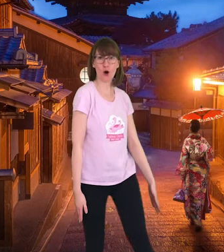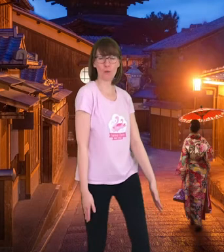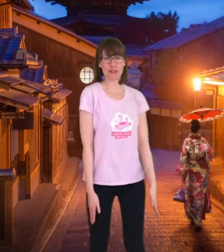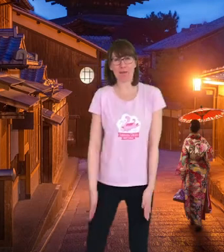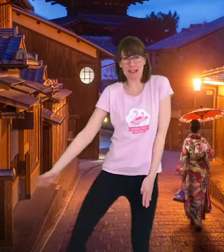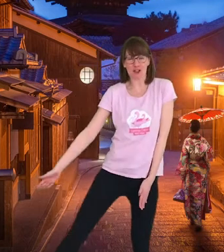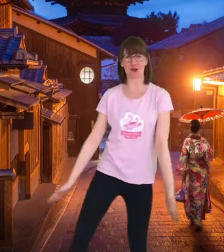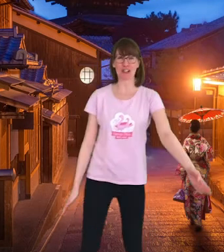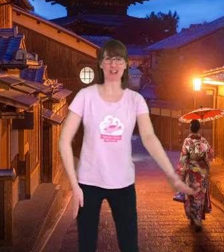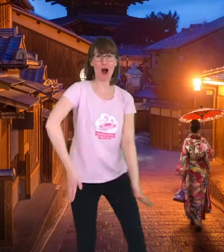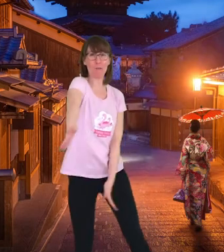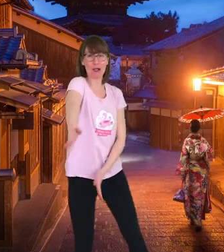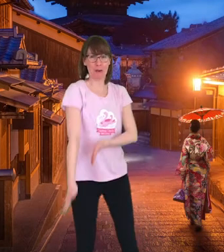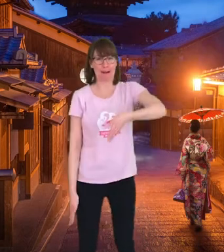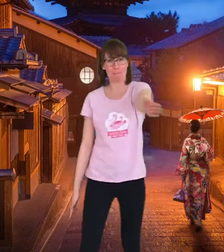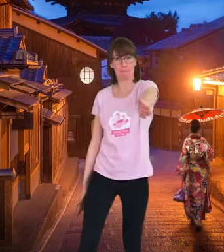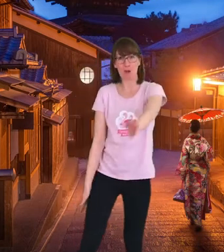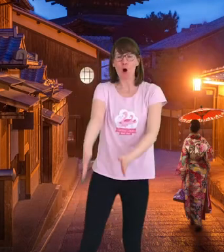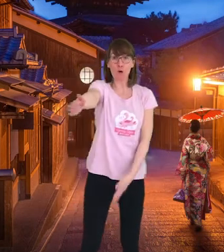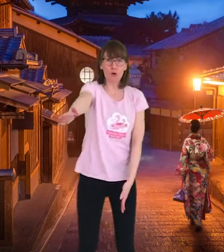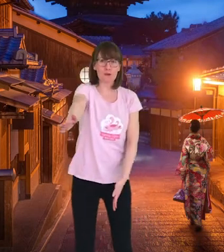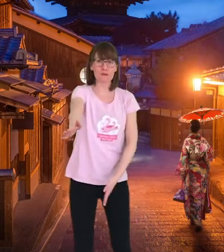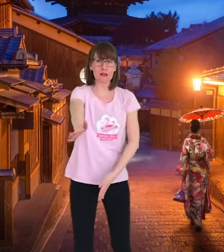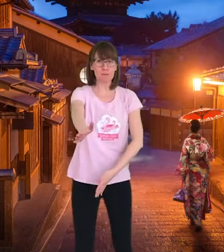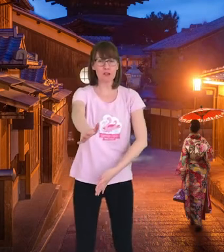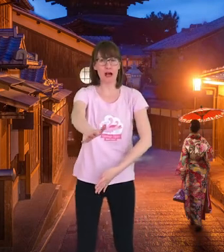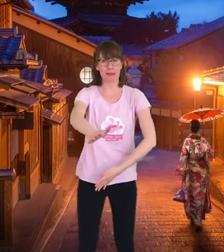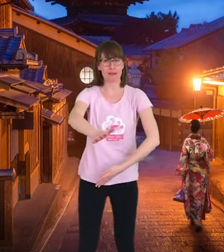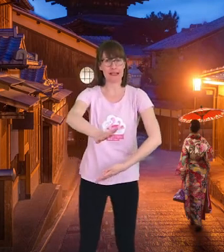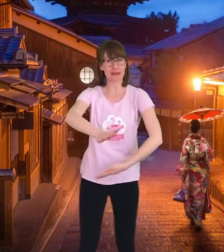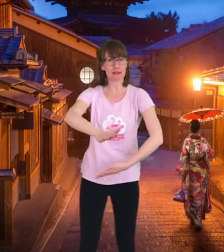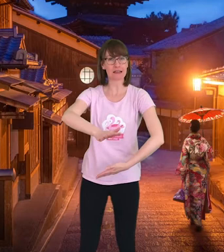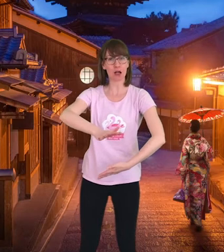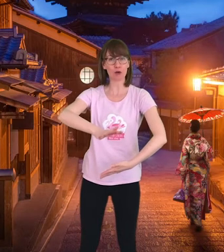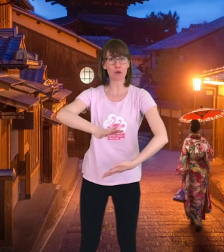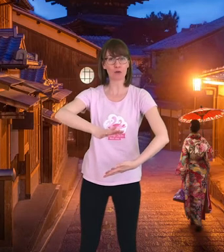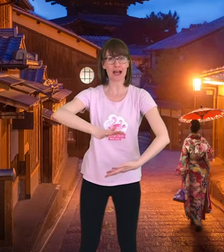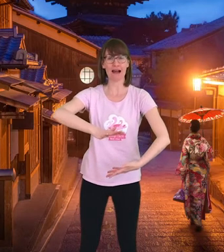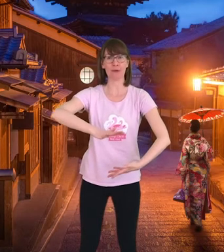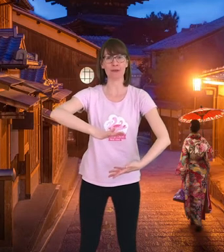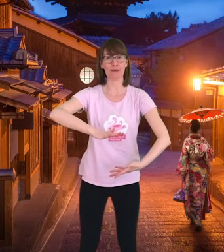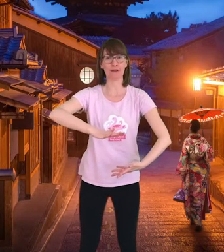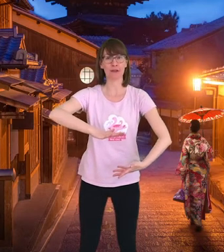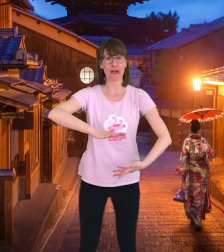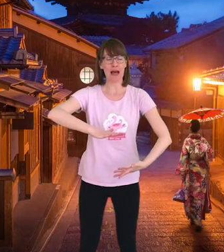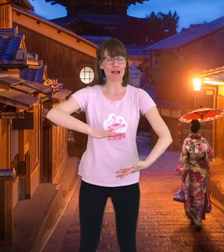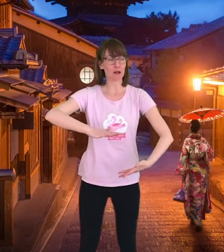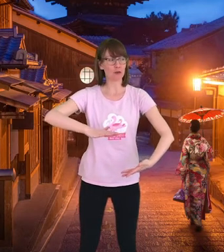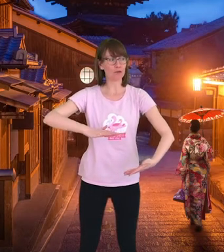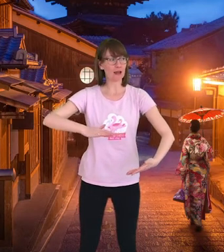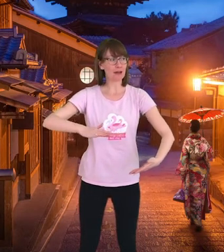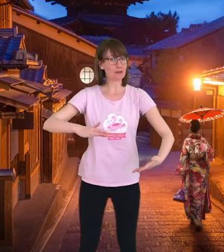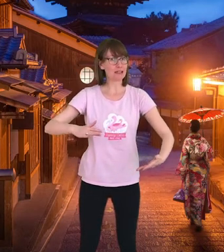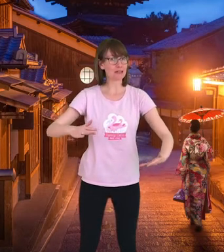Using your whole body big and strong and sharp and quick. Or sometimes things slow down and